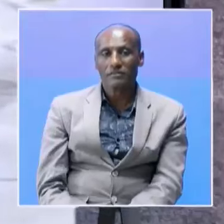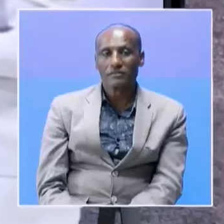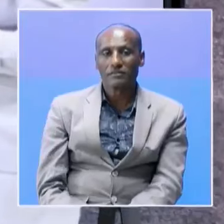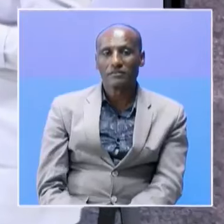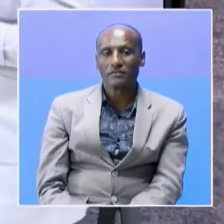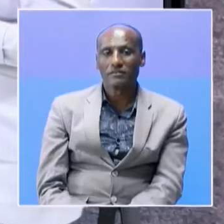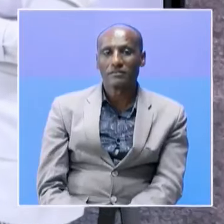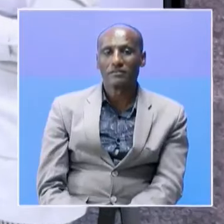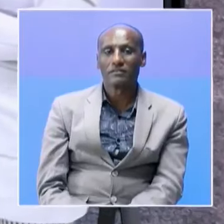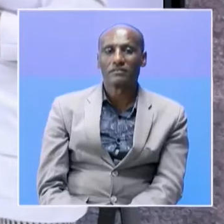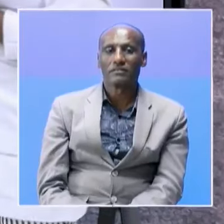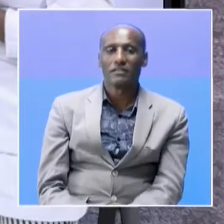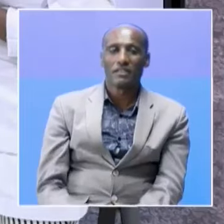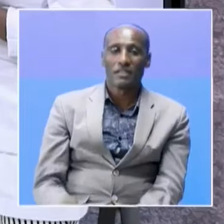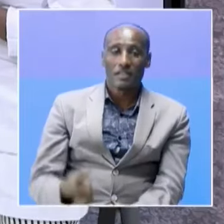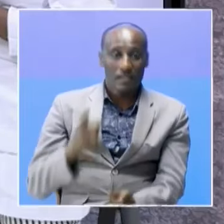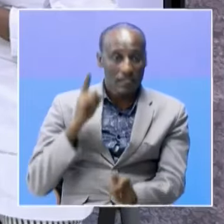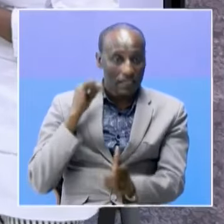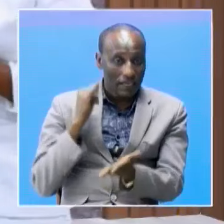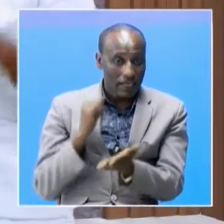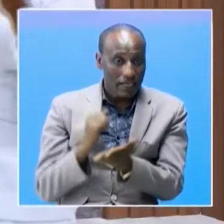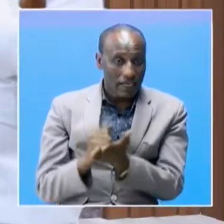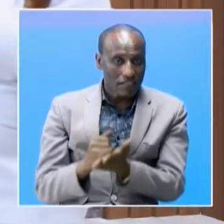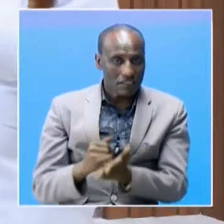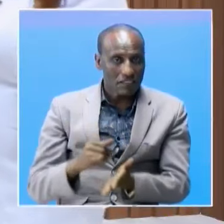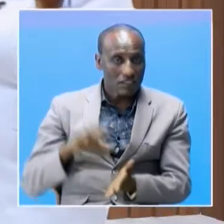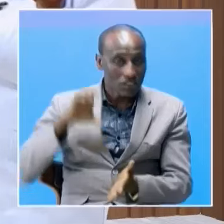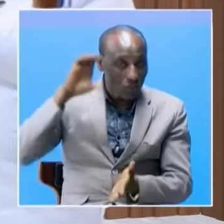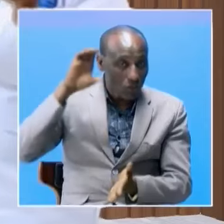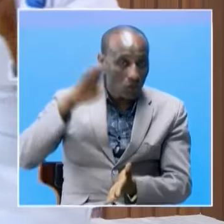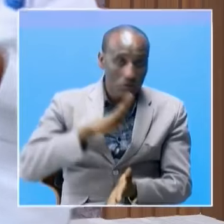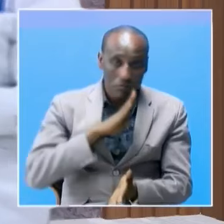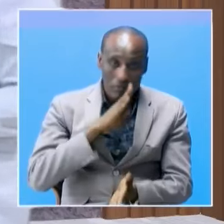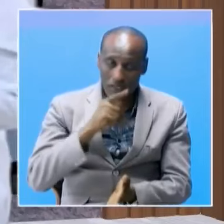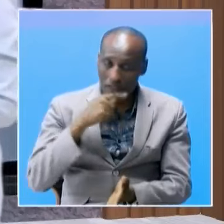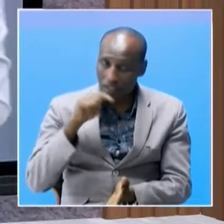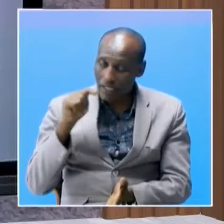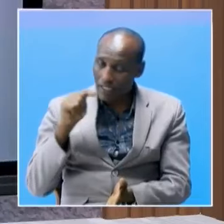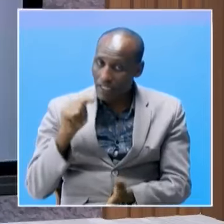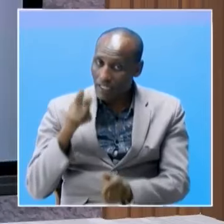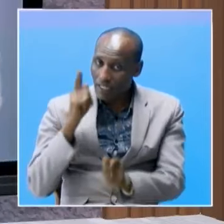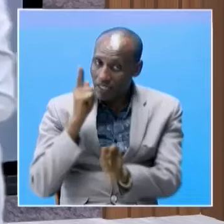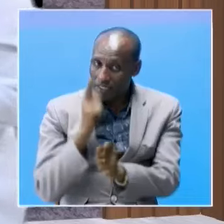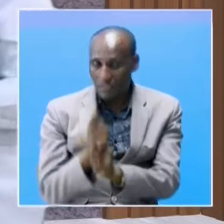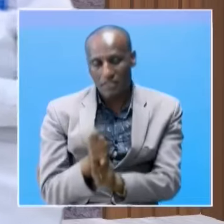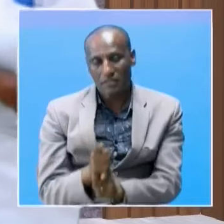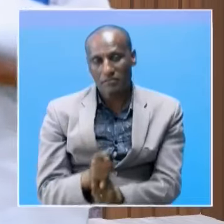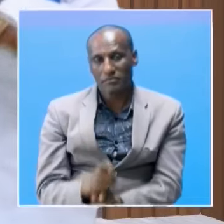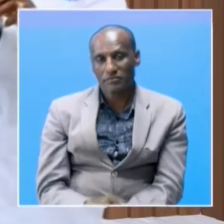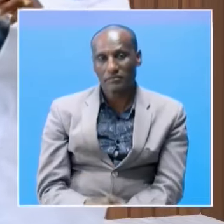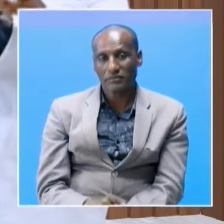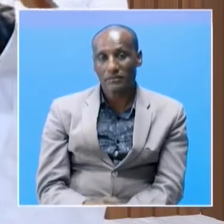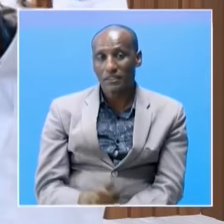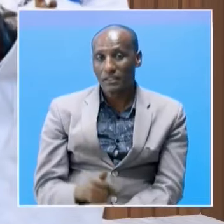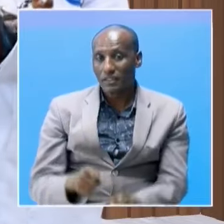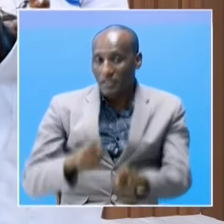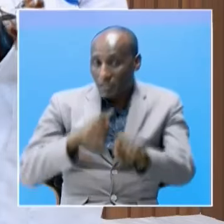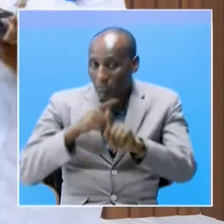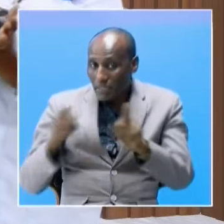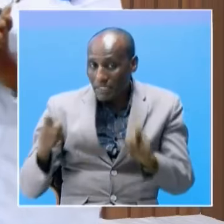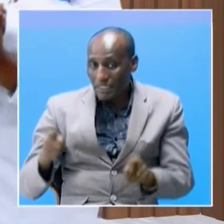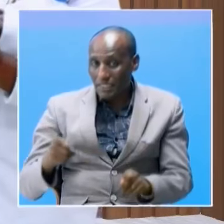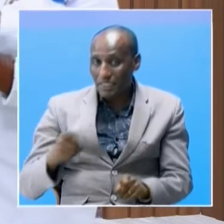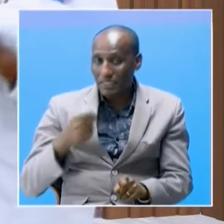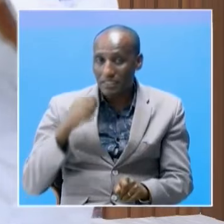It could be the answer. What did he say? Yes, it could be the answer. But the person